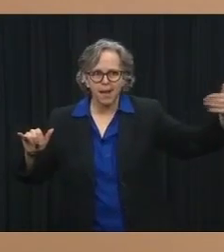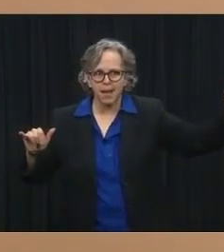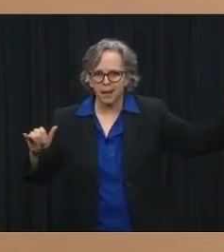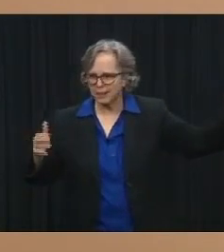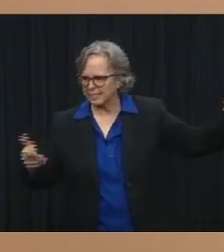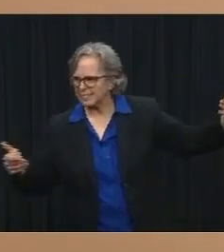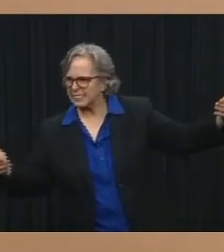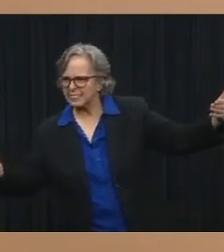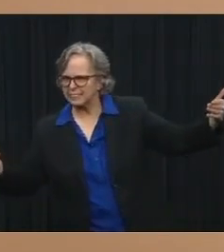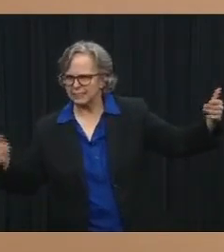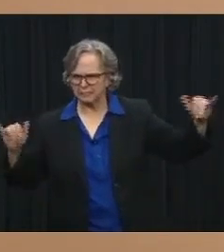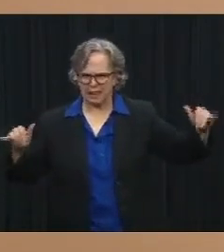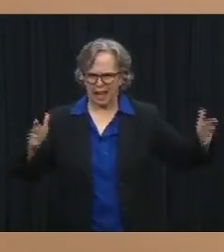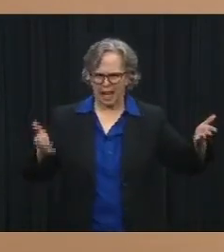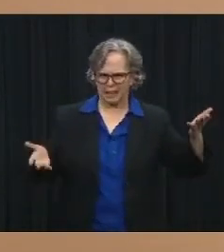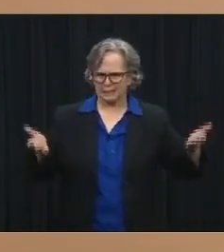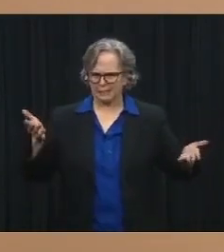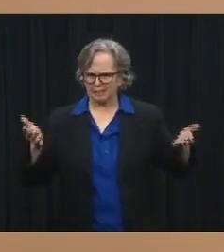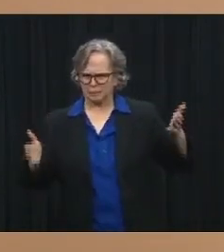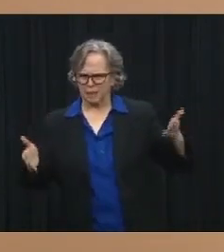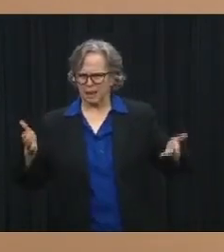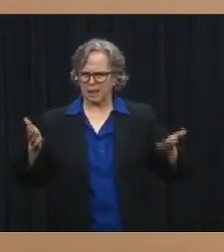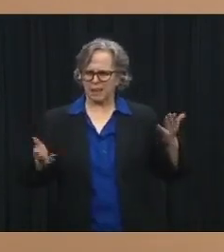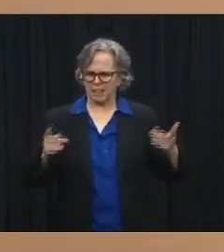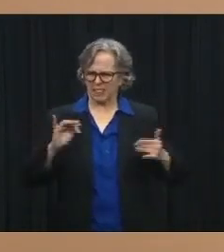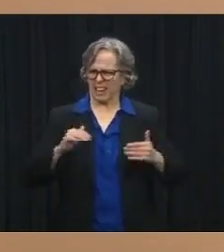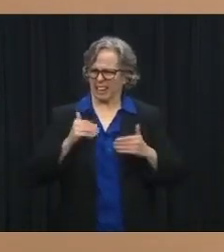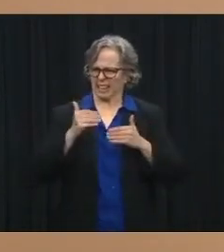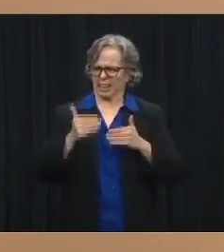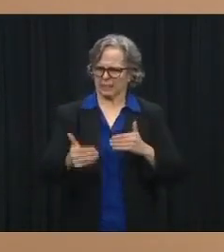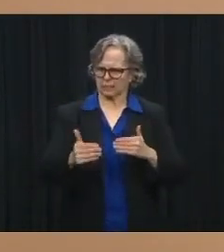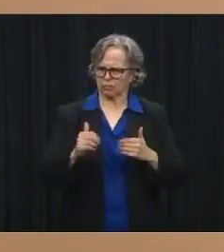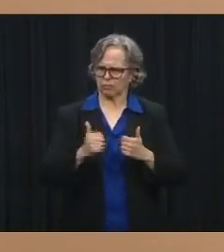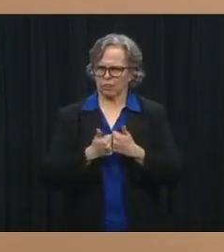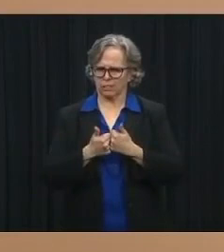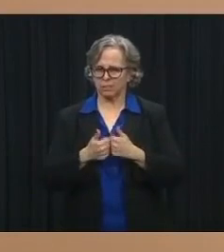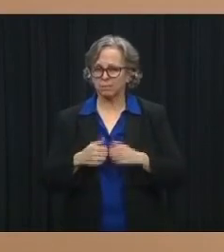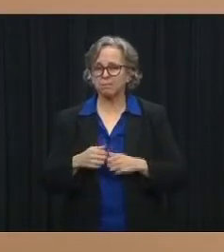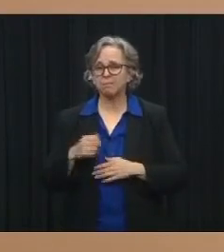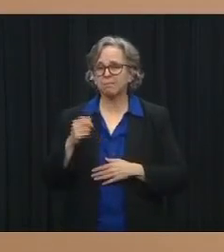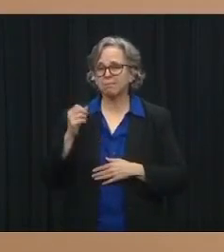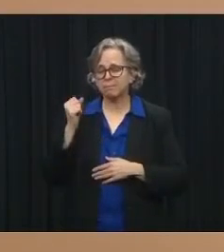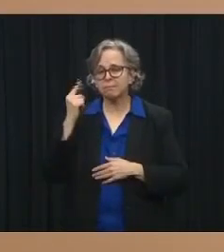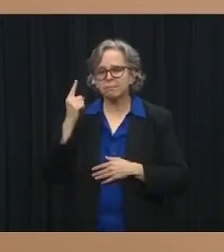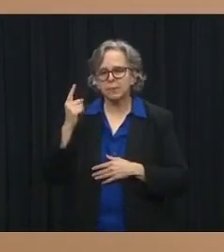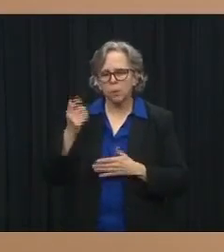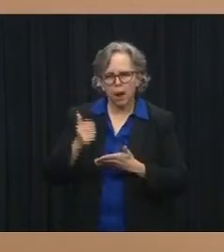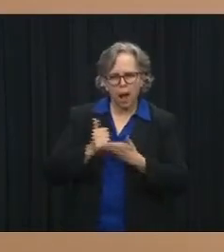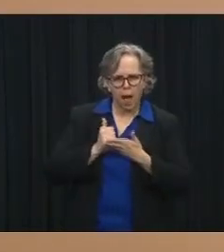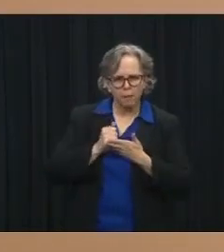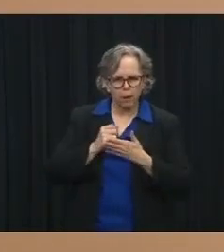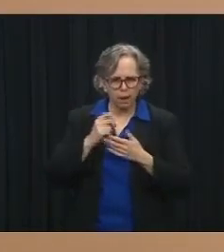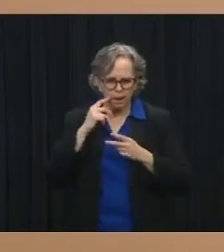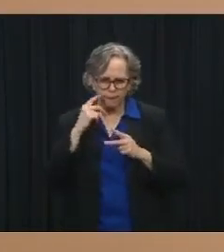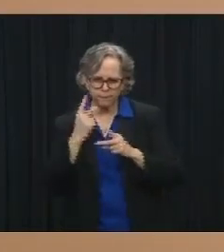response. It is the next stage in how we will eventually exit out of this. But the truth